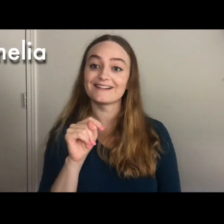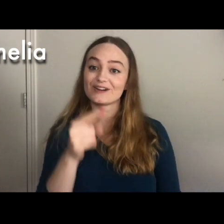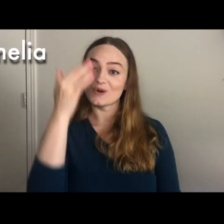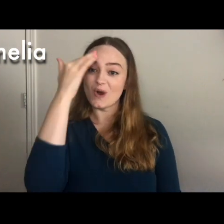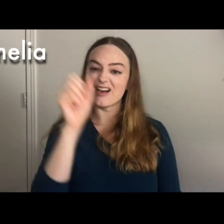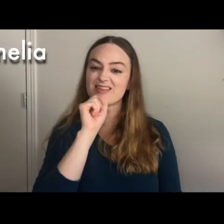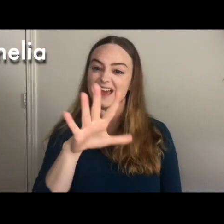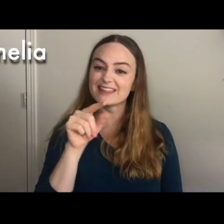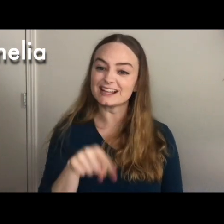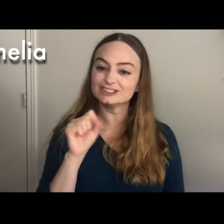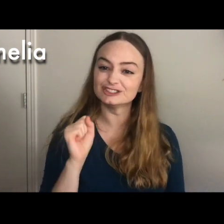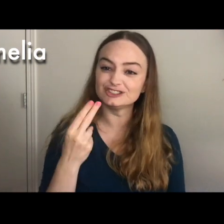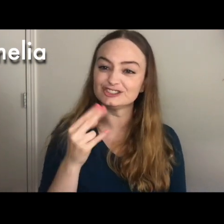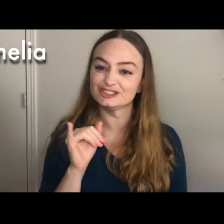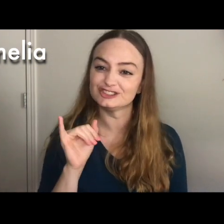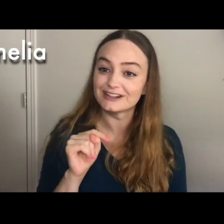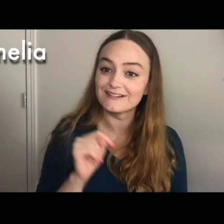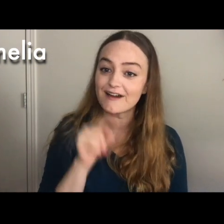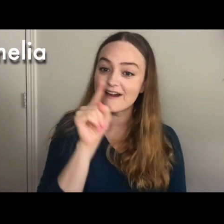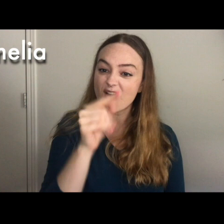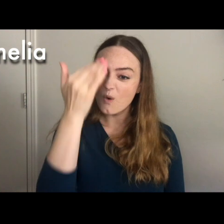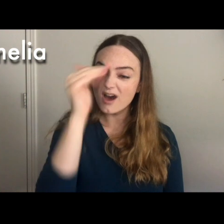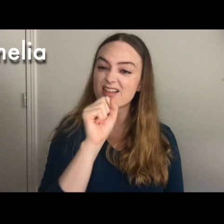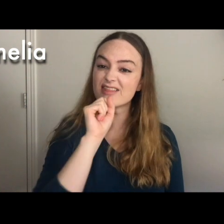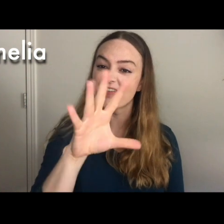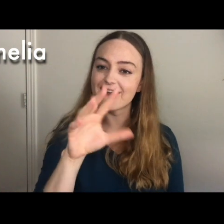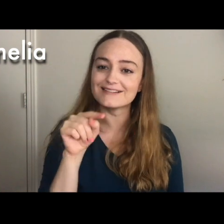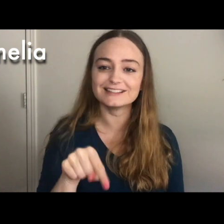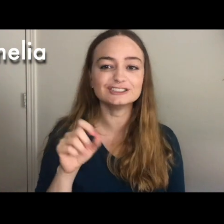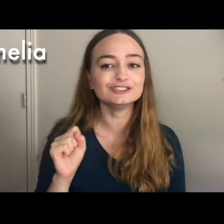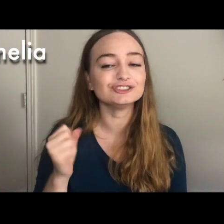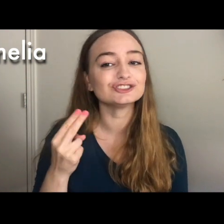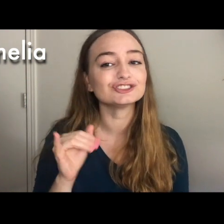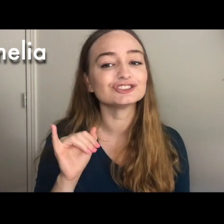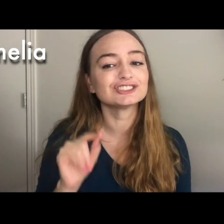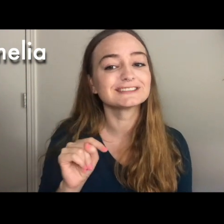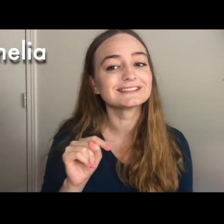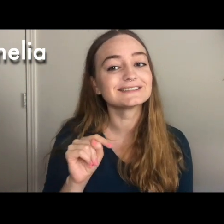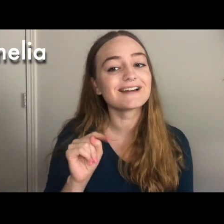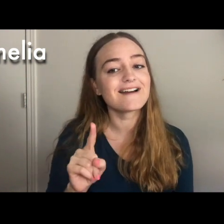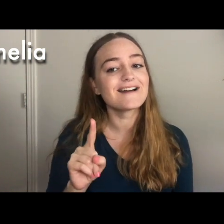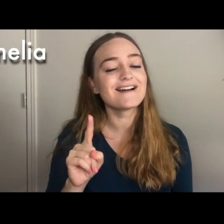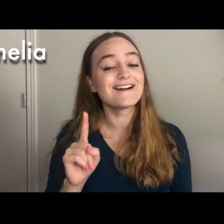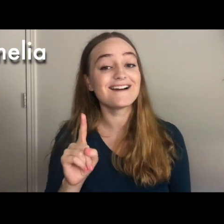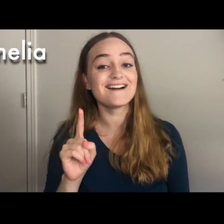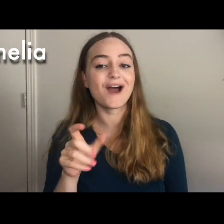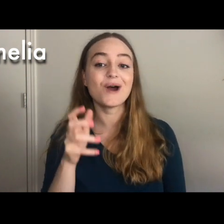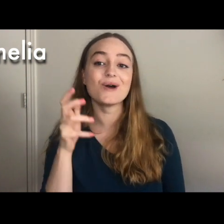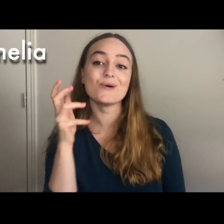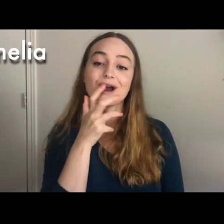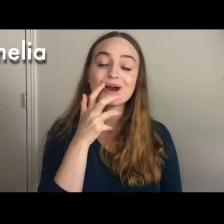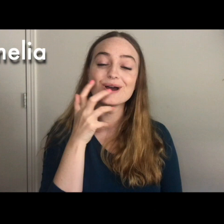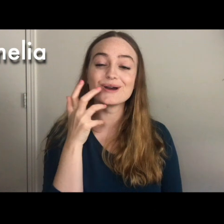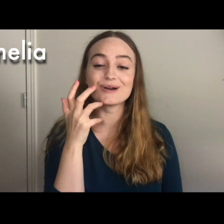this shit here. You've never heard nothing like this shit here. You've never heard nothing like this shit